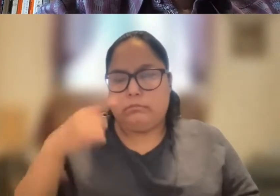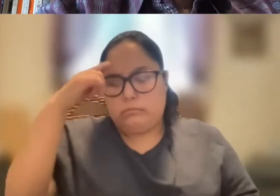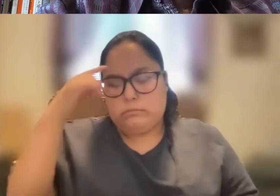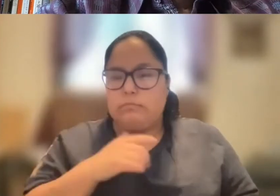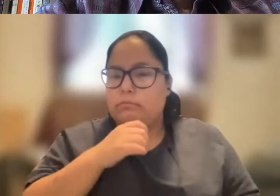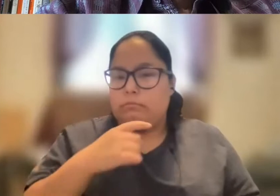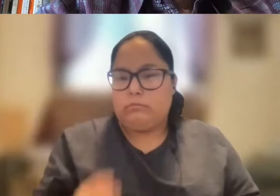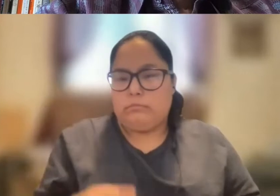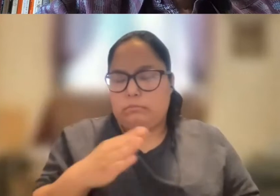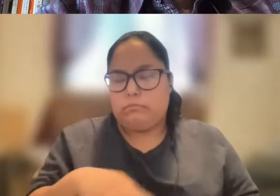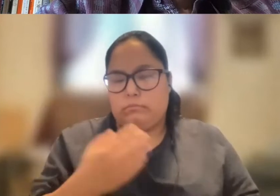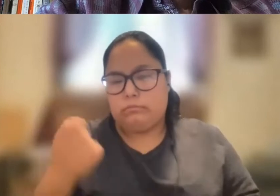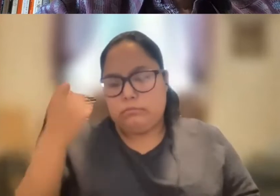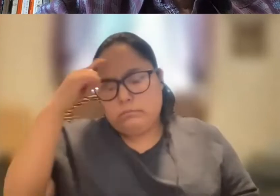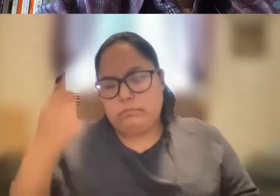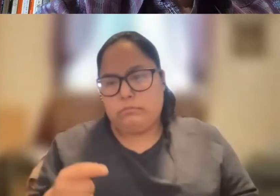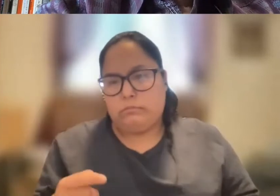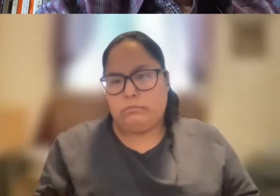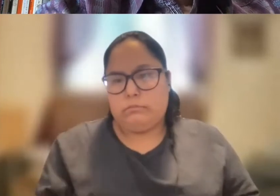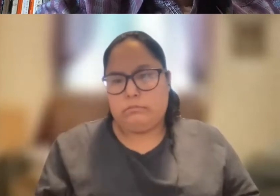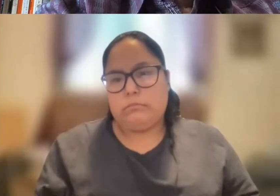who had been